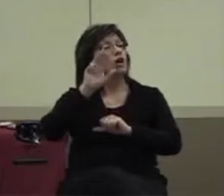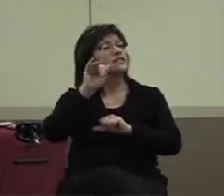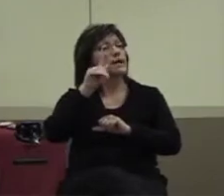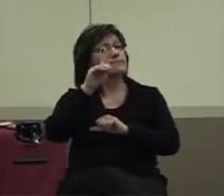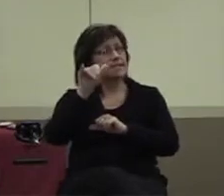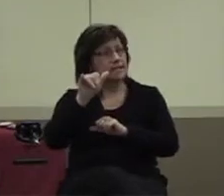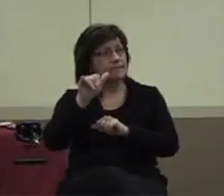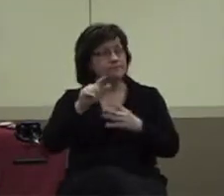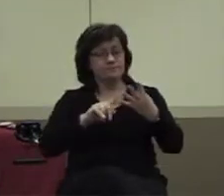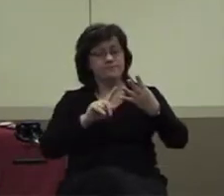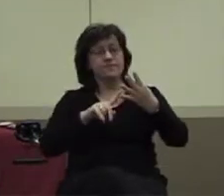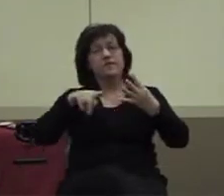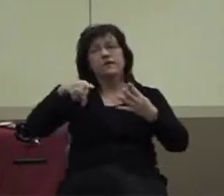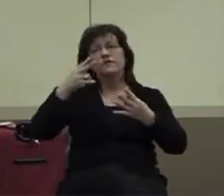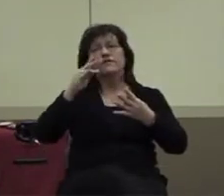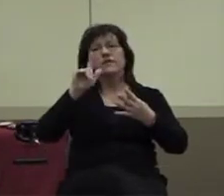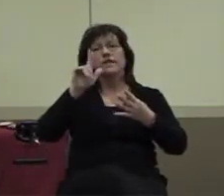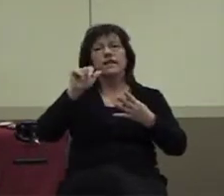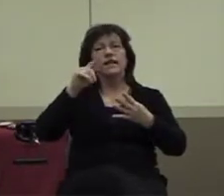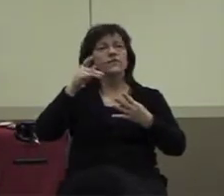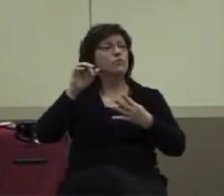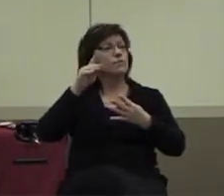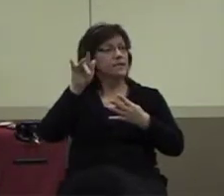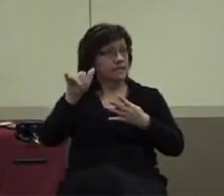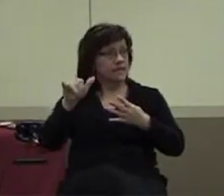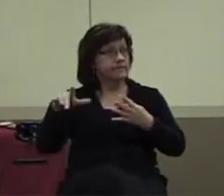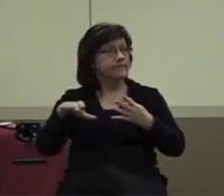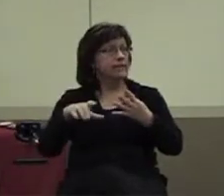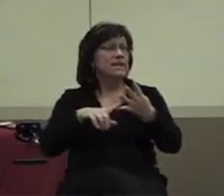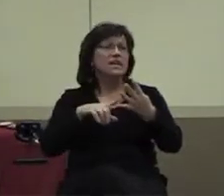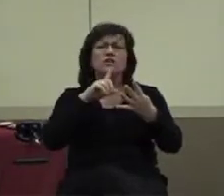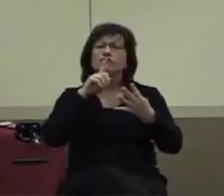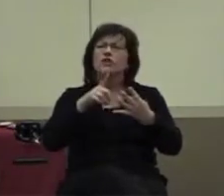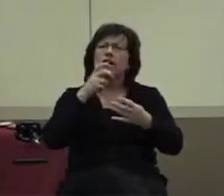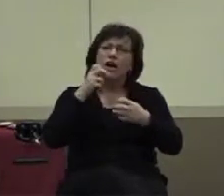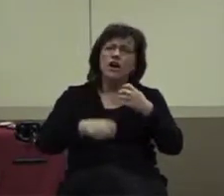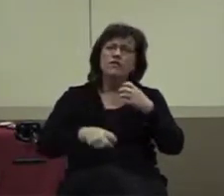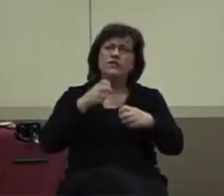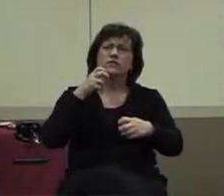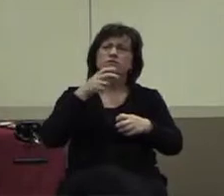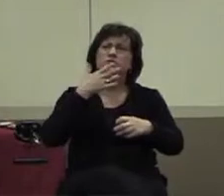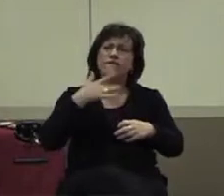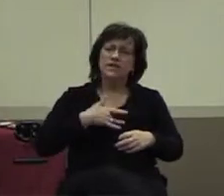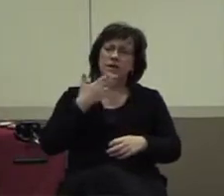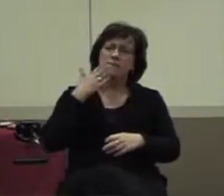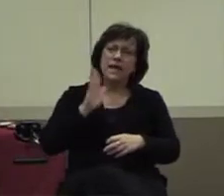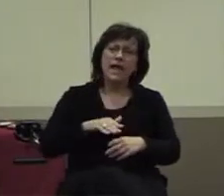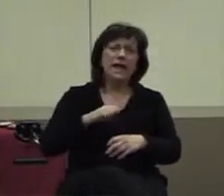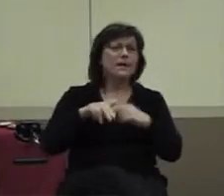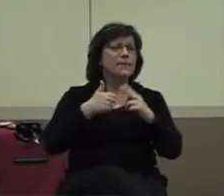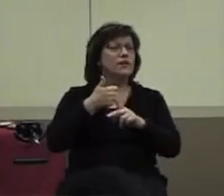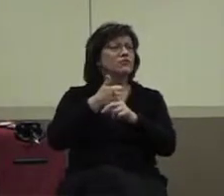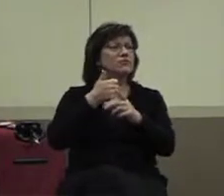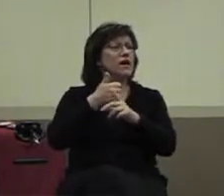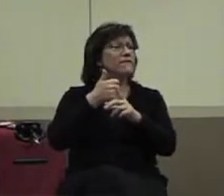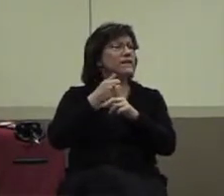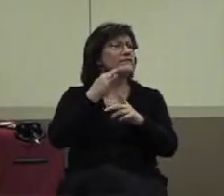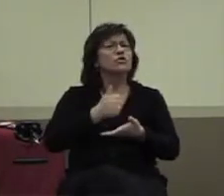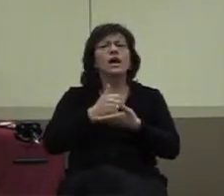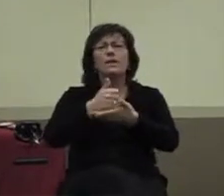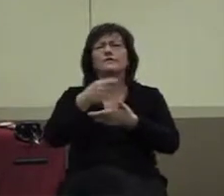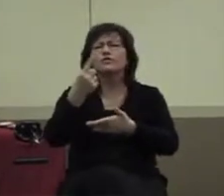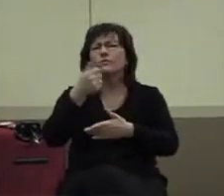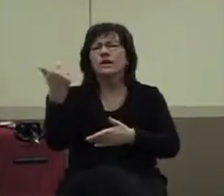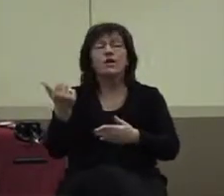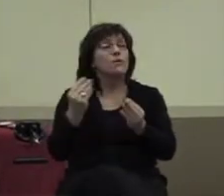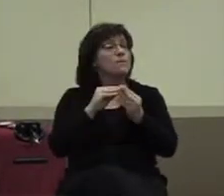philanthropy. And it's really hard to feel bad about yourself if you are helping someone else. The more you help others,